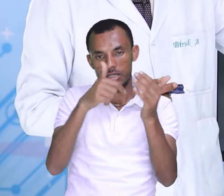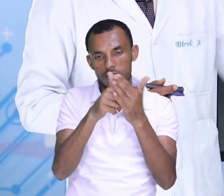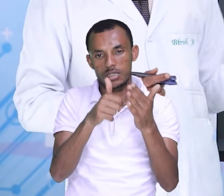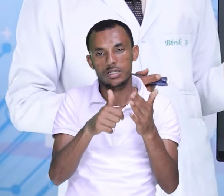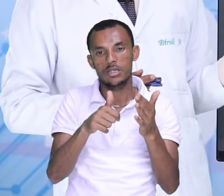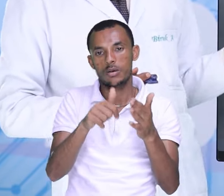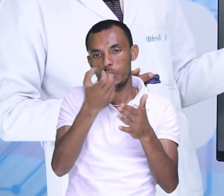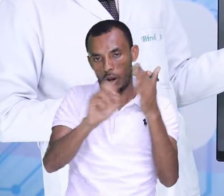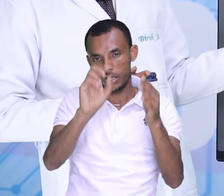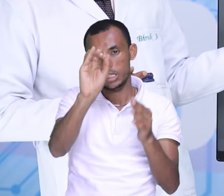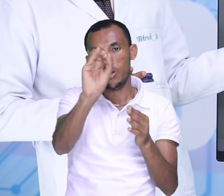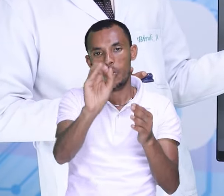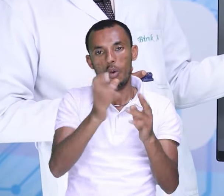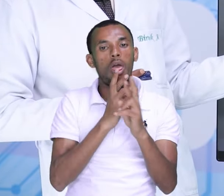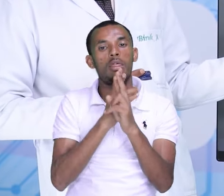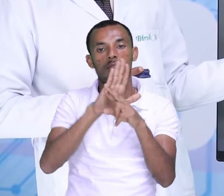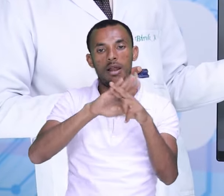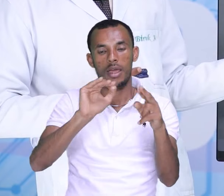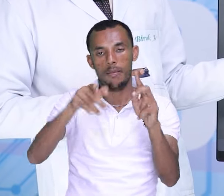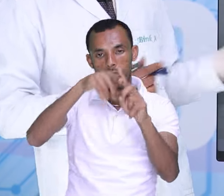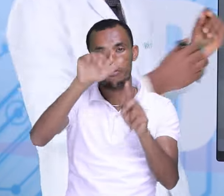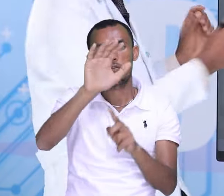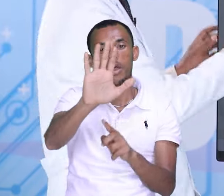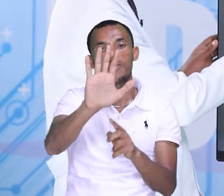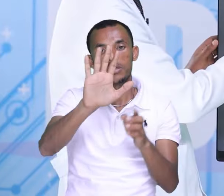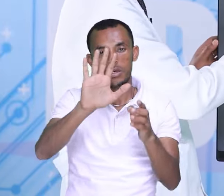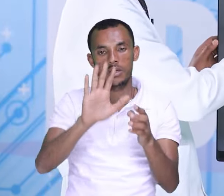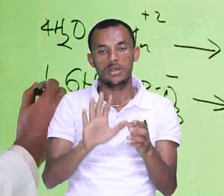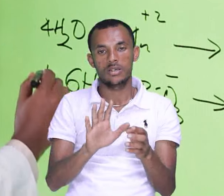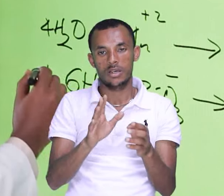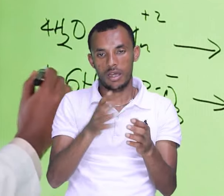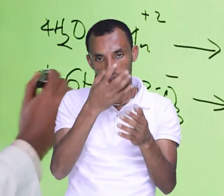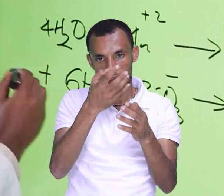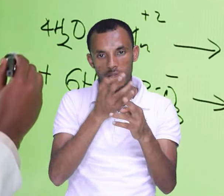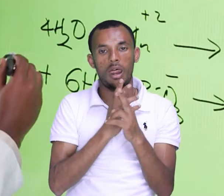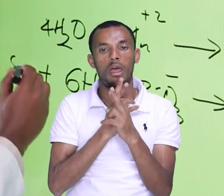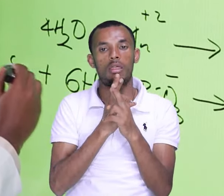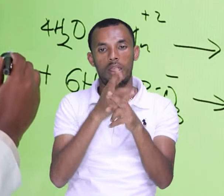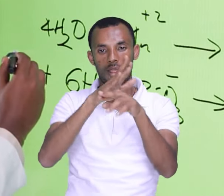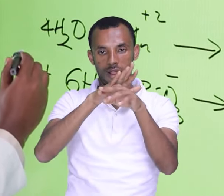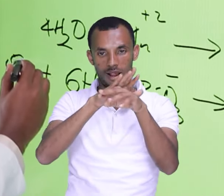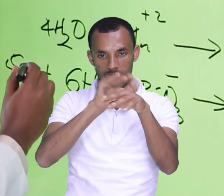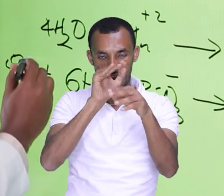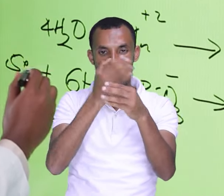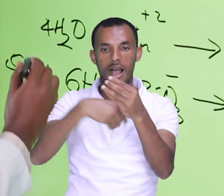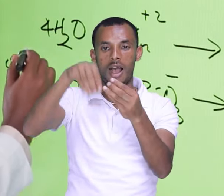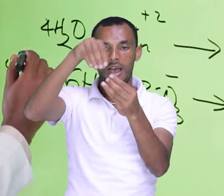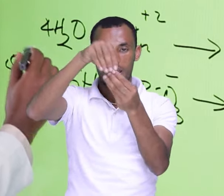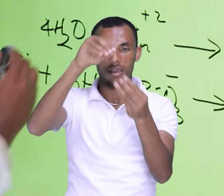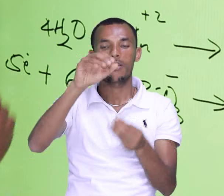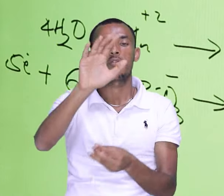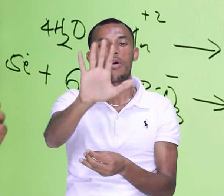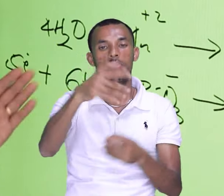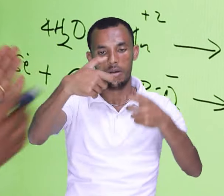product position 0. In reactant position is +5. Therefore, in reactant position must be addings of